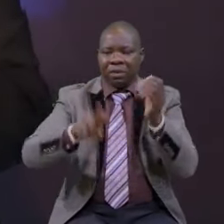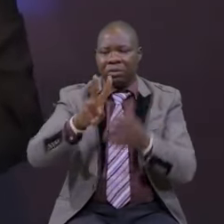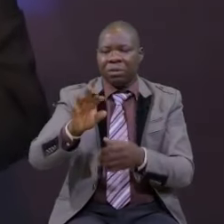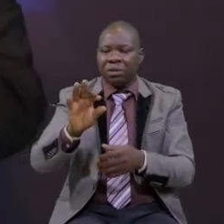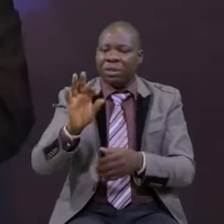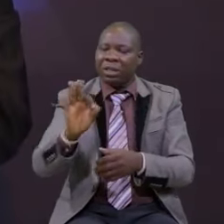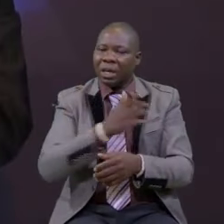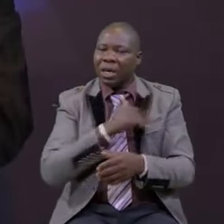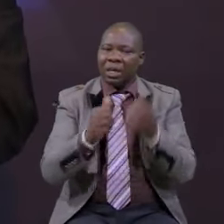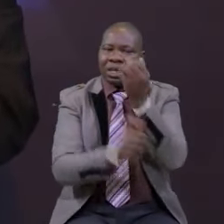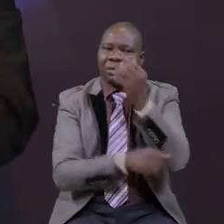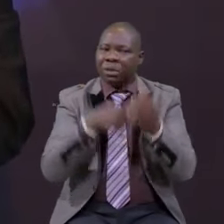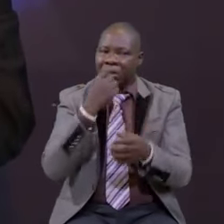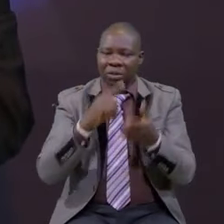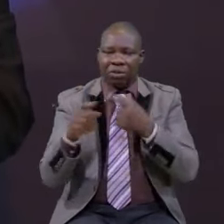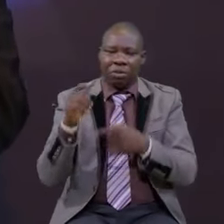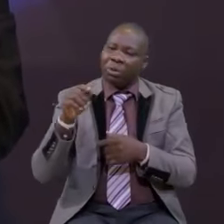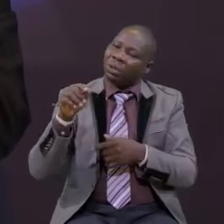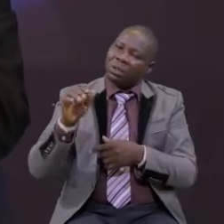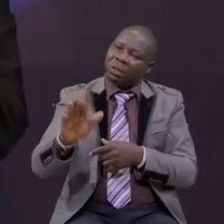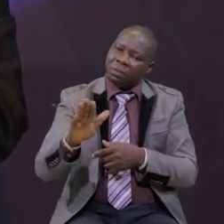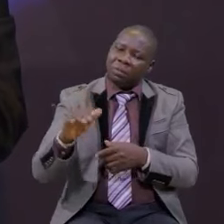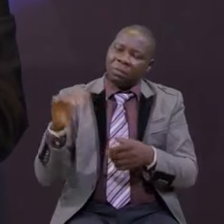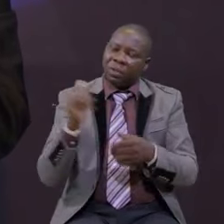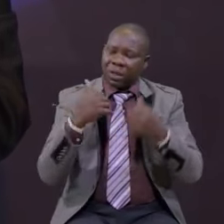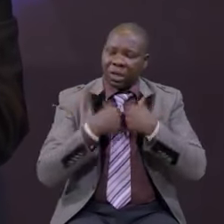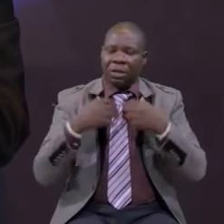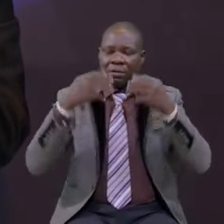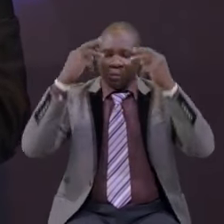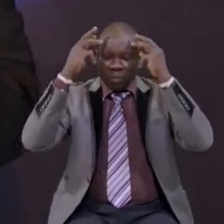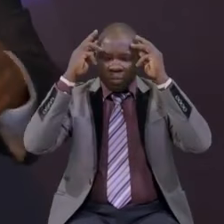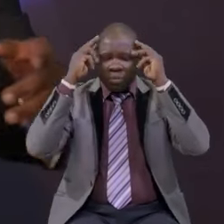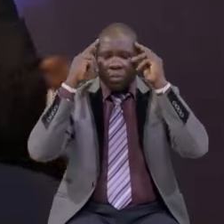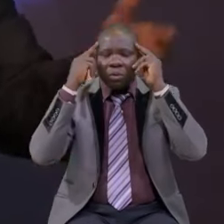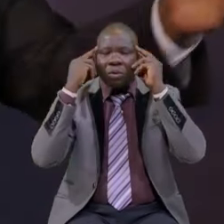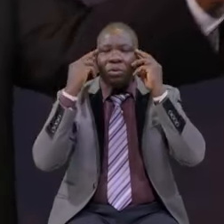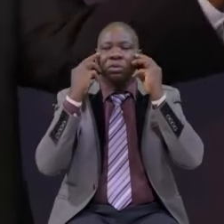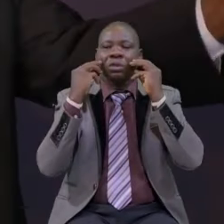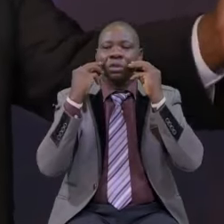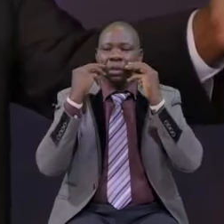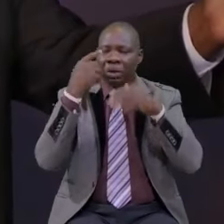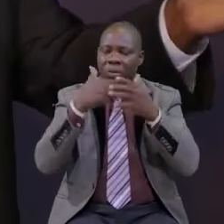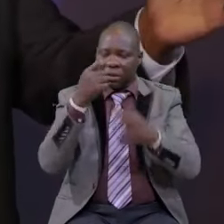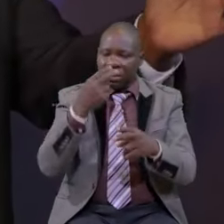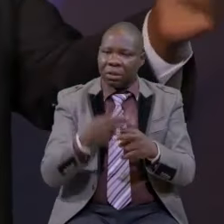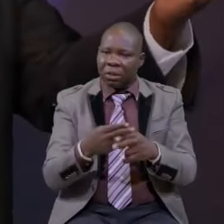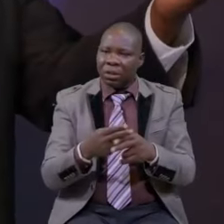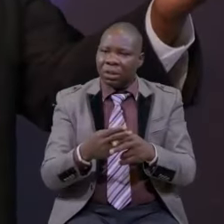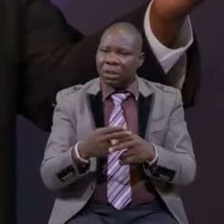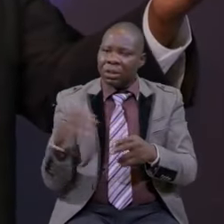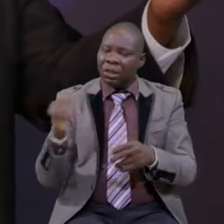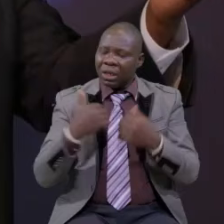Abraham says unto him, they have Moses. What he means is they have the writings of